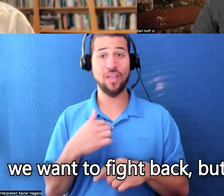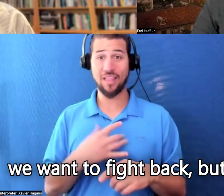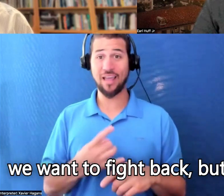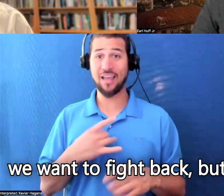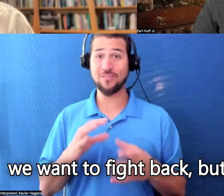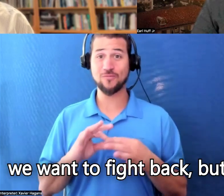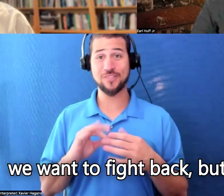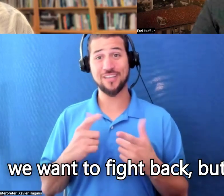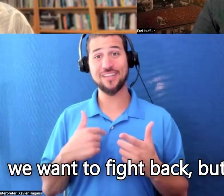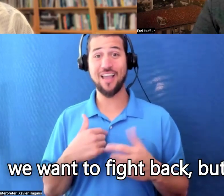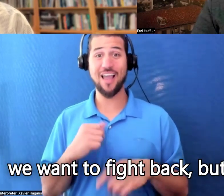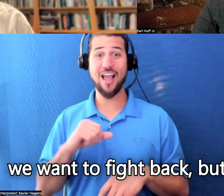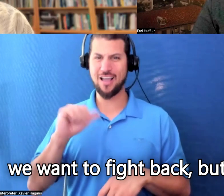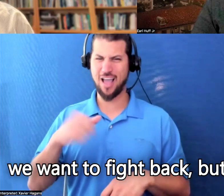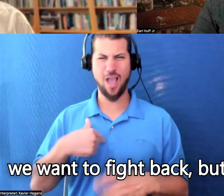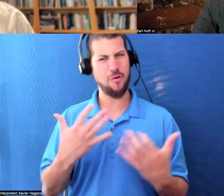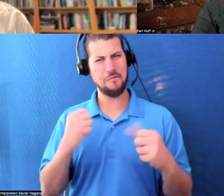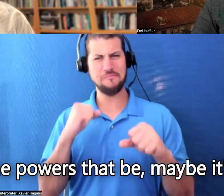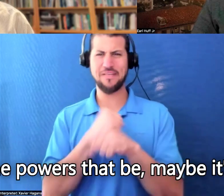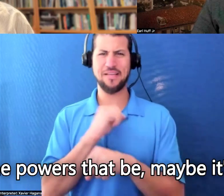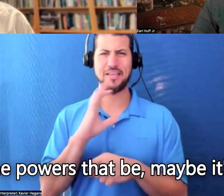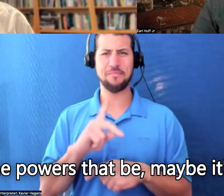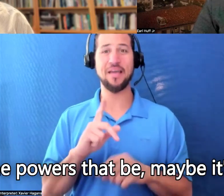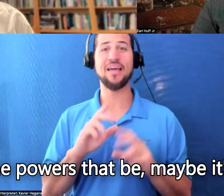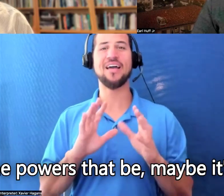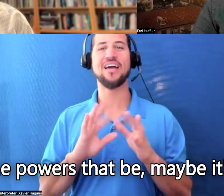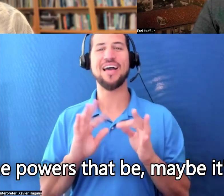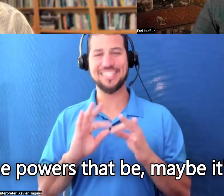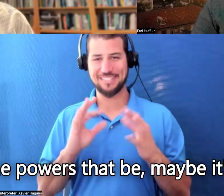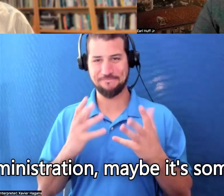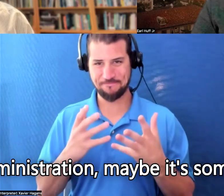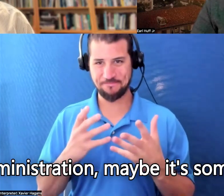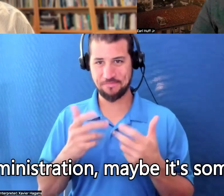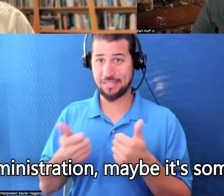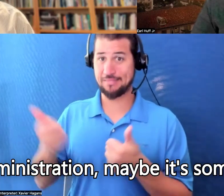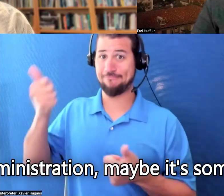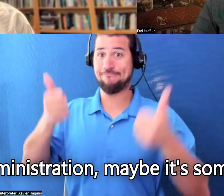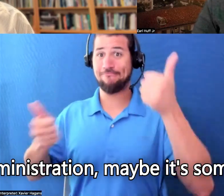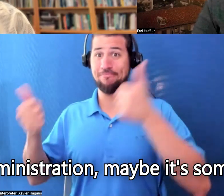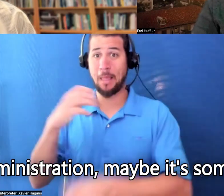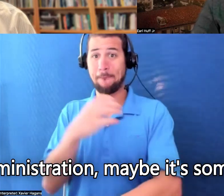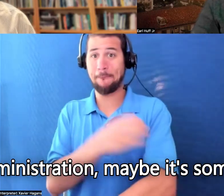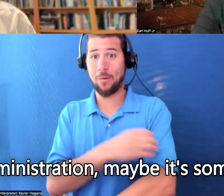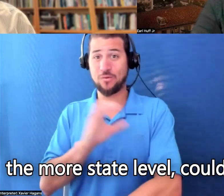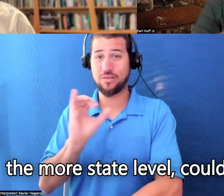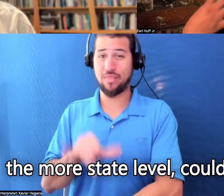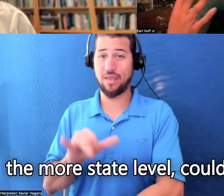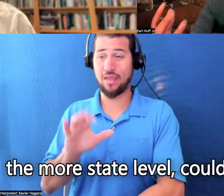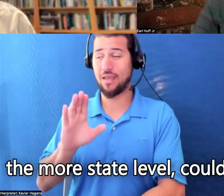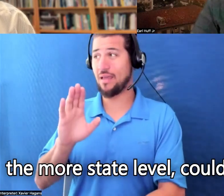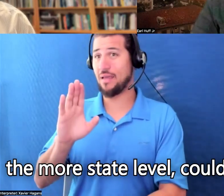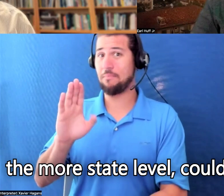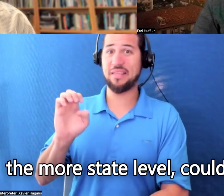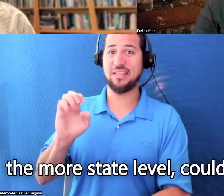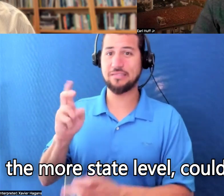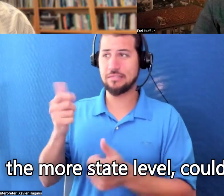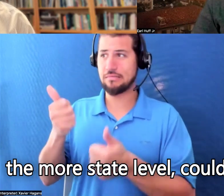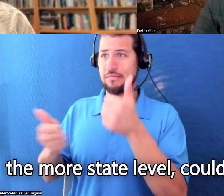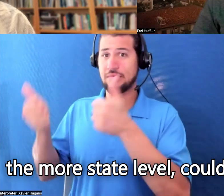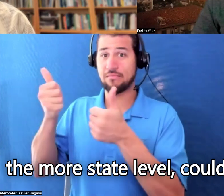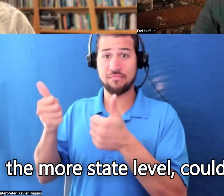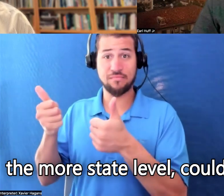we want to fight back, but then the powers that be, maybe it's higher administration, maybe it's Right. something at the more state